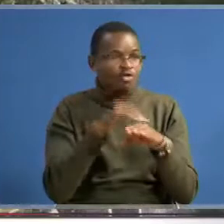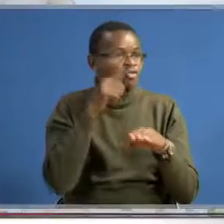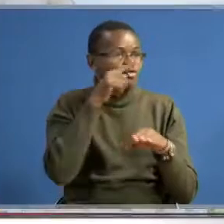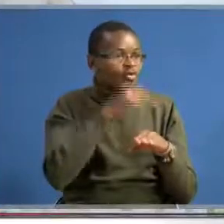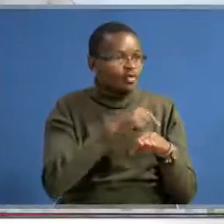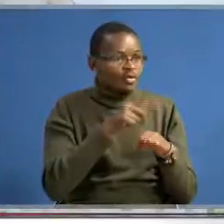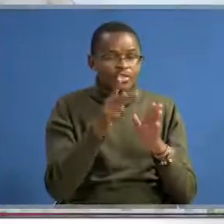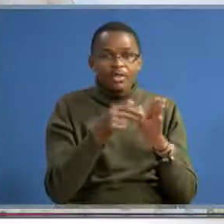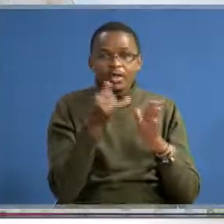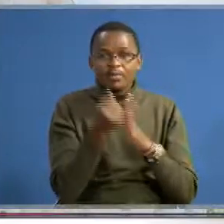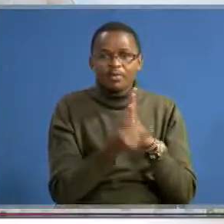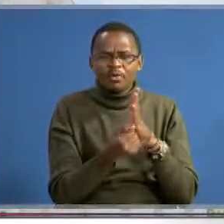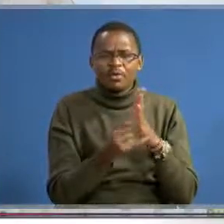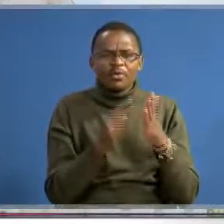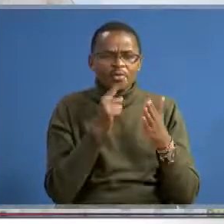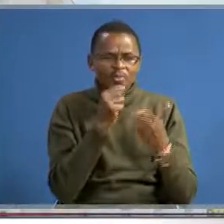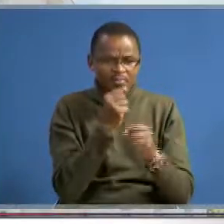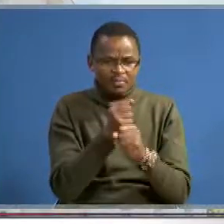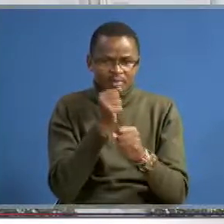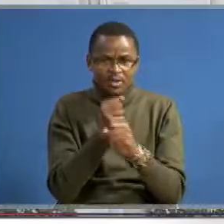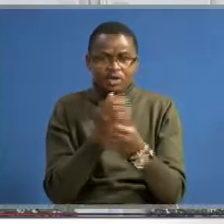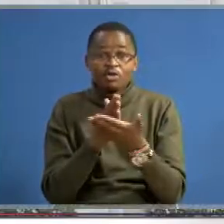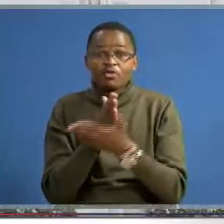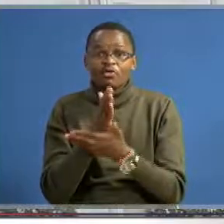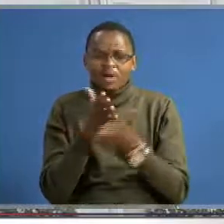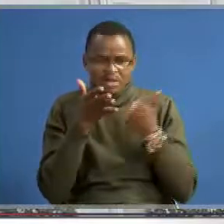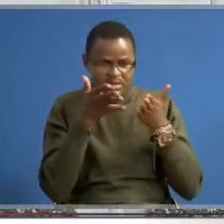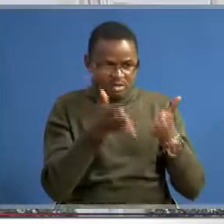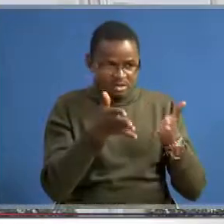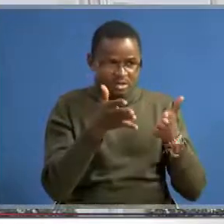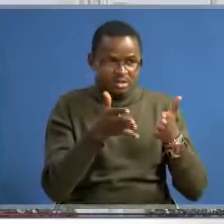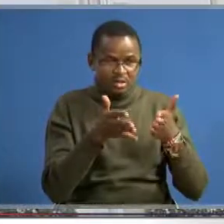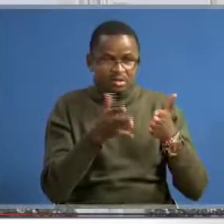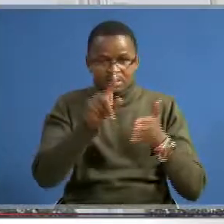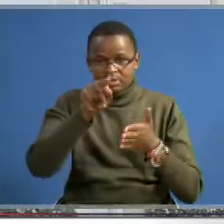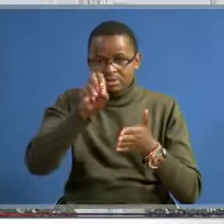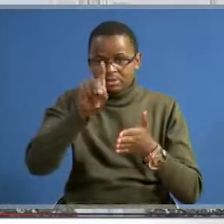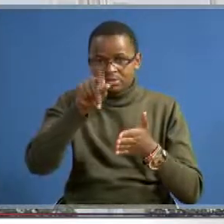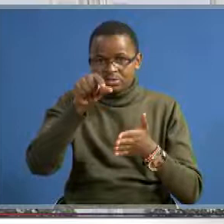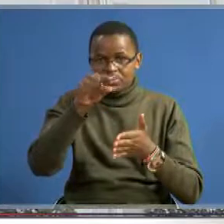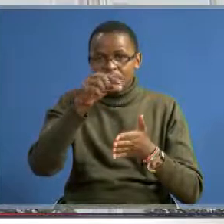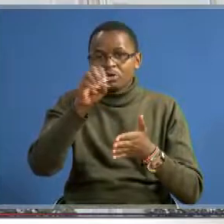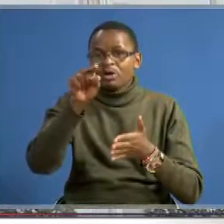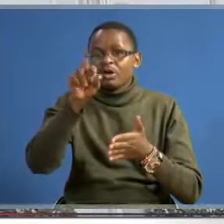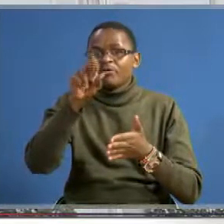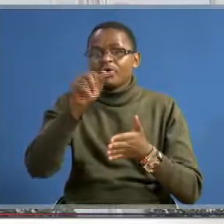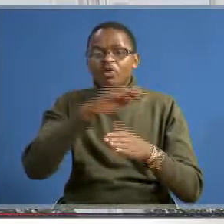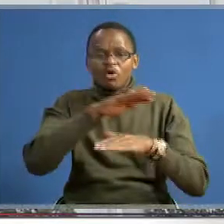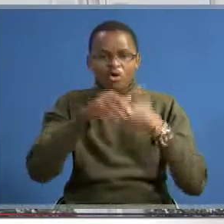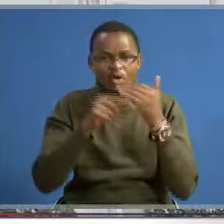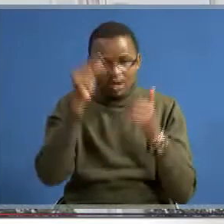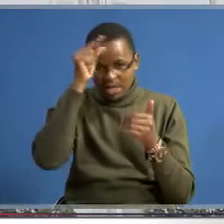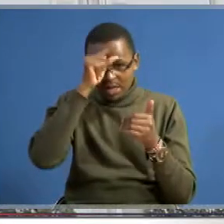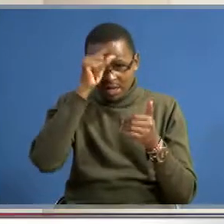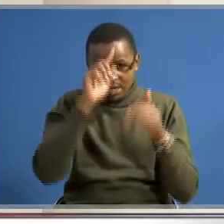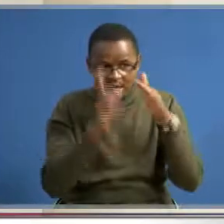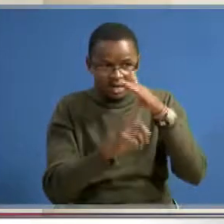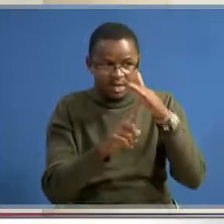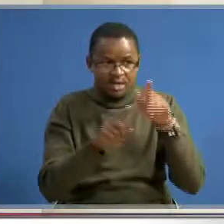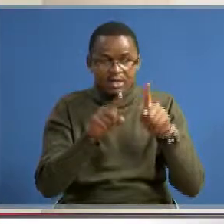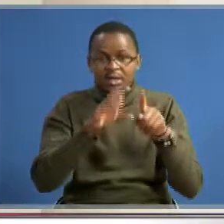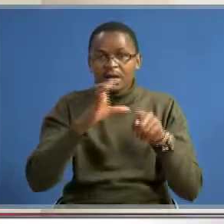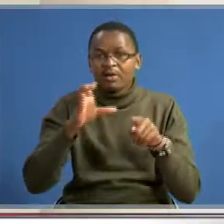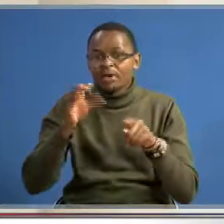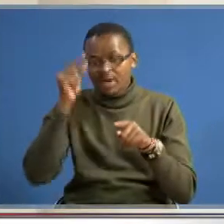completion, the project will ensure availability of updated topographical maps for use by all government ministries and